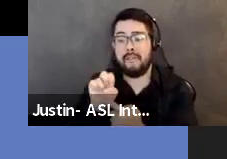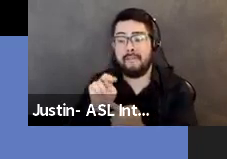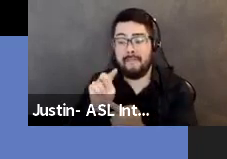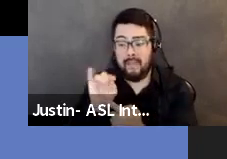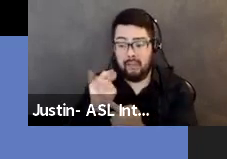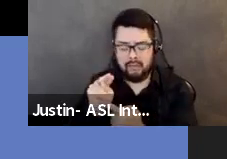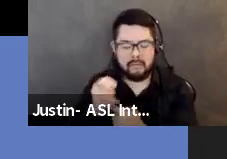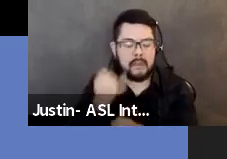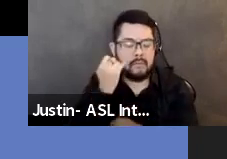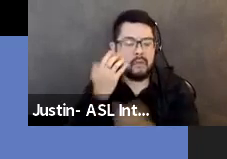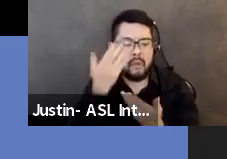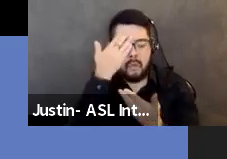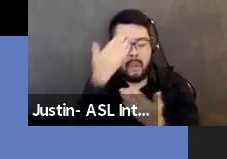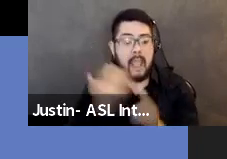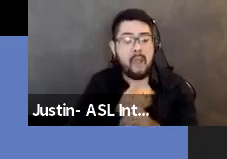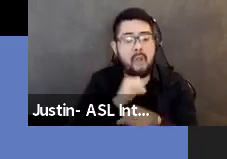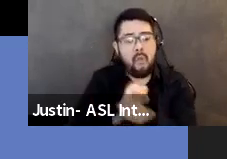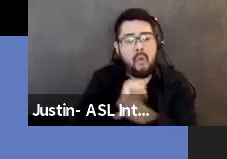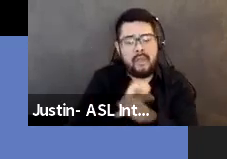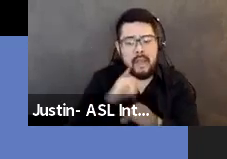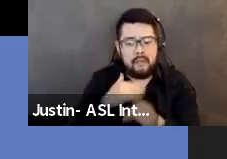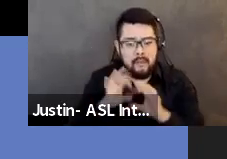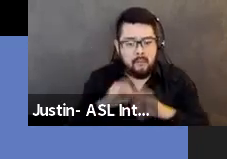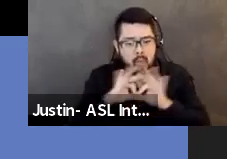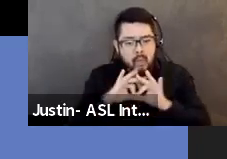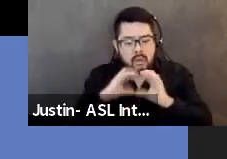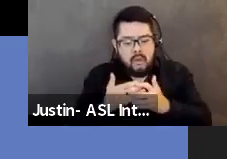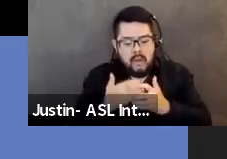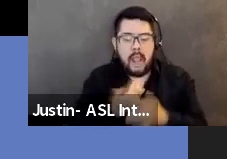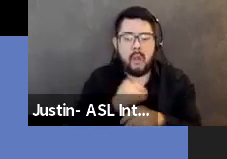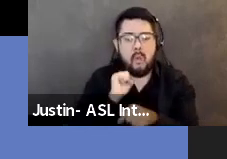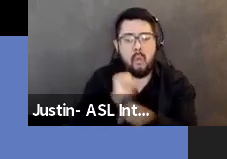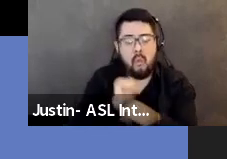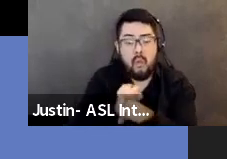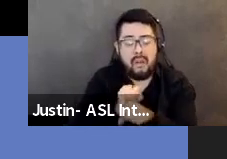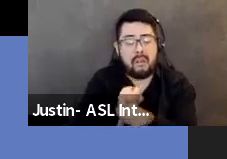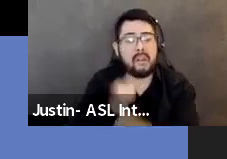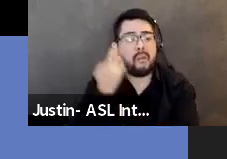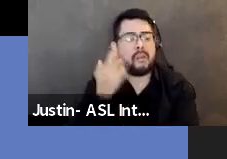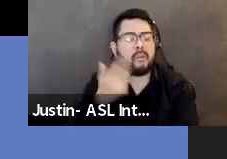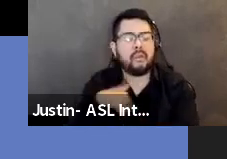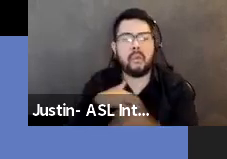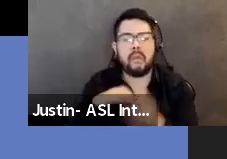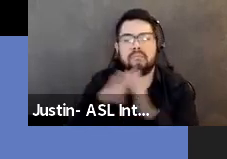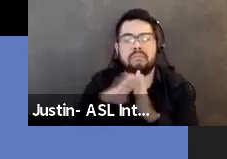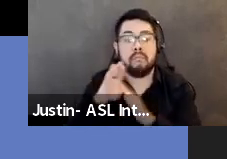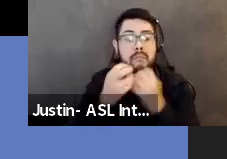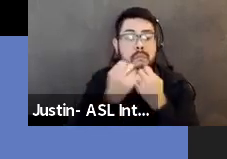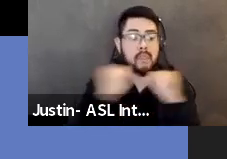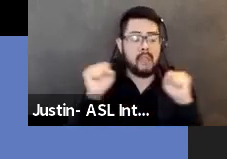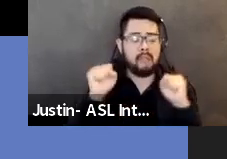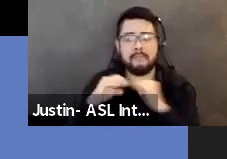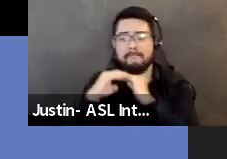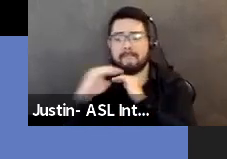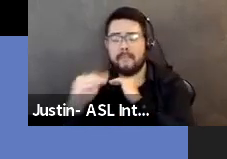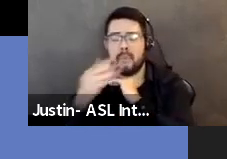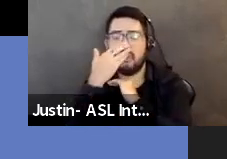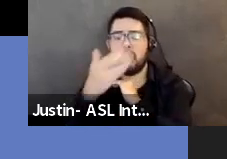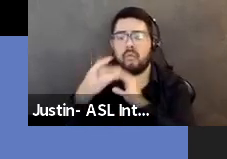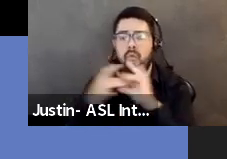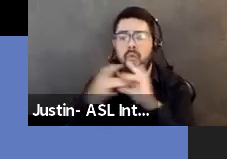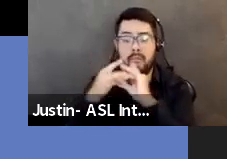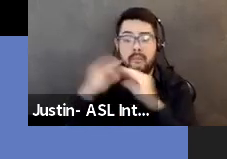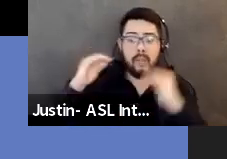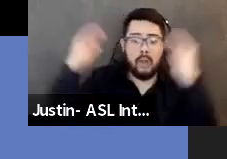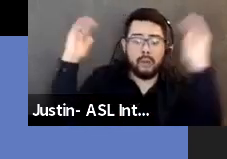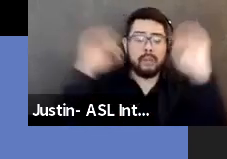office that is the core work and the mission of what we do it is to build safe and stable adult relationships between and among